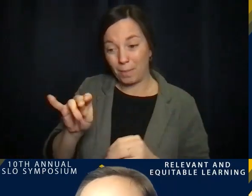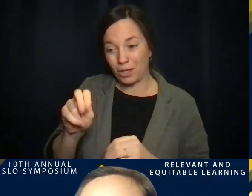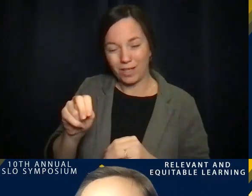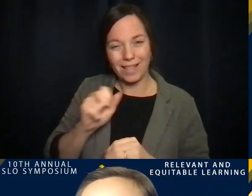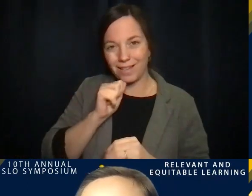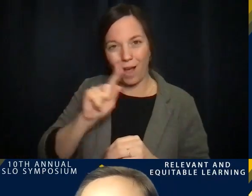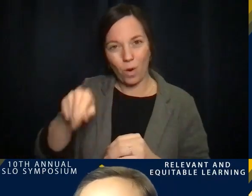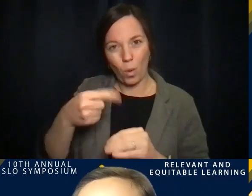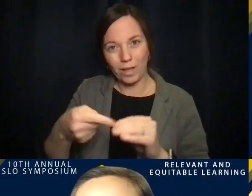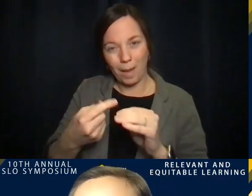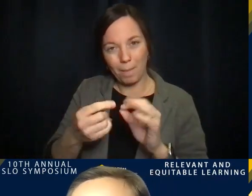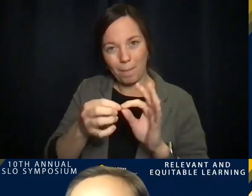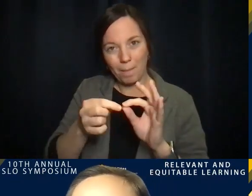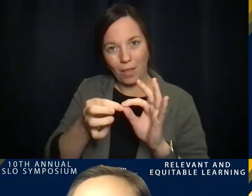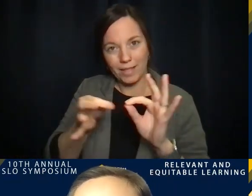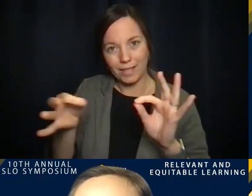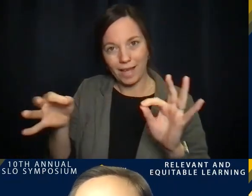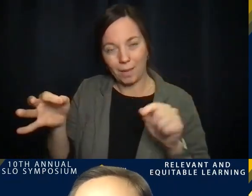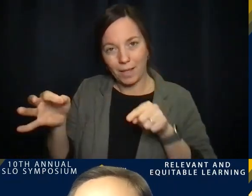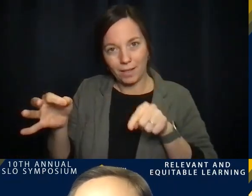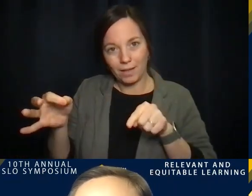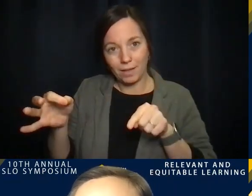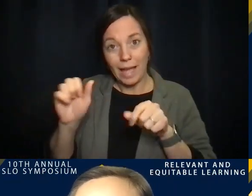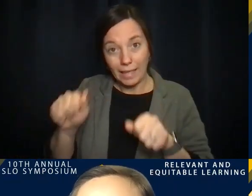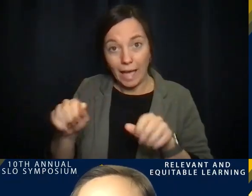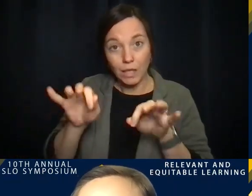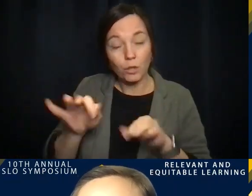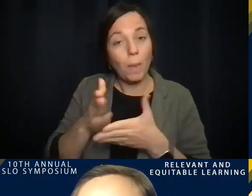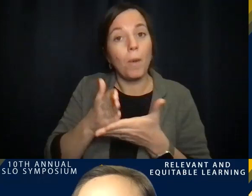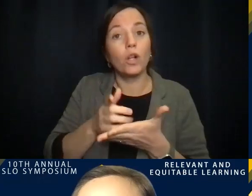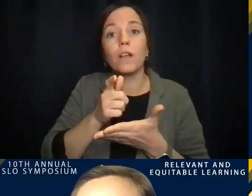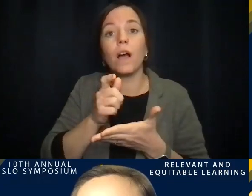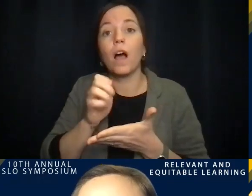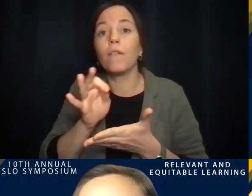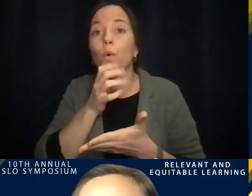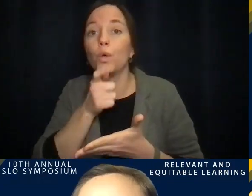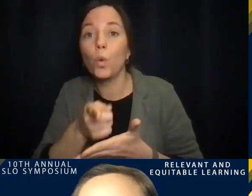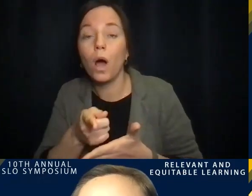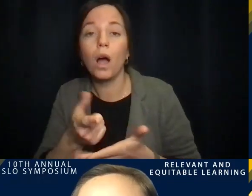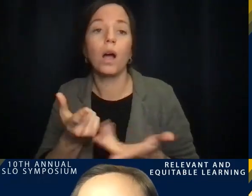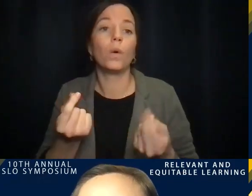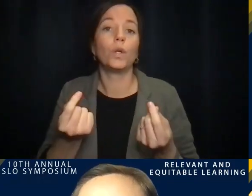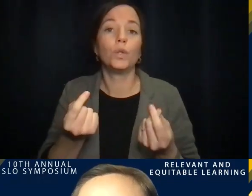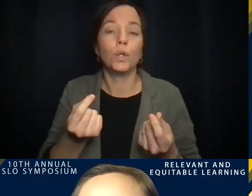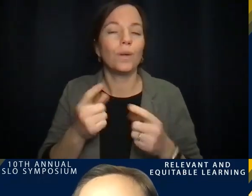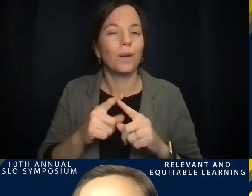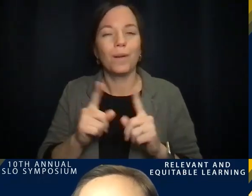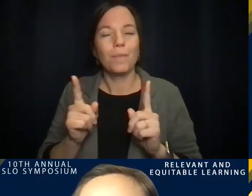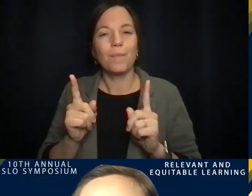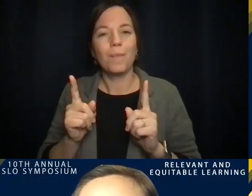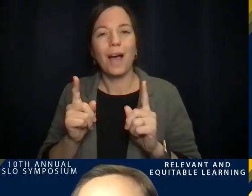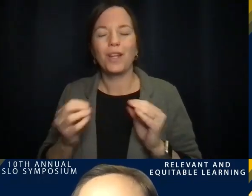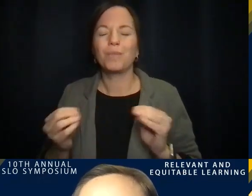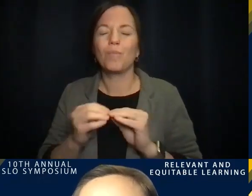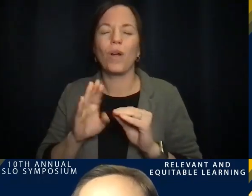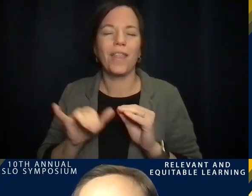statement. The mission statement can describe parts of who you are and what you do, but it's more